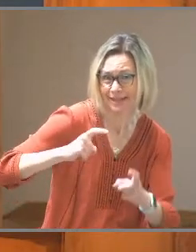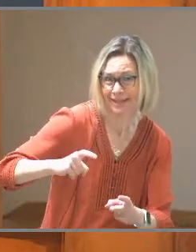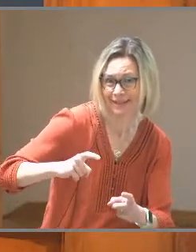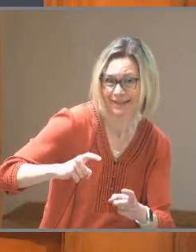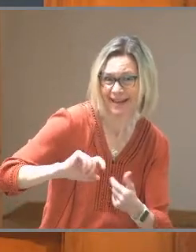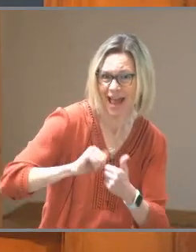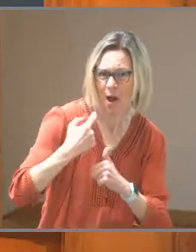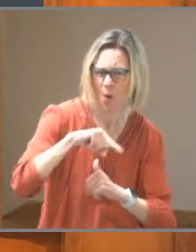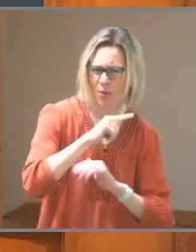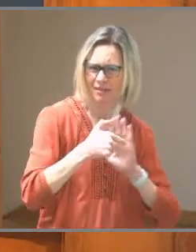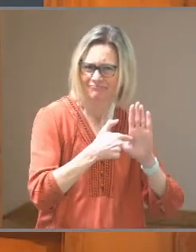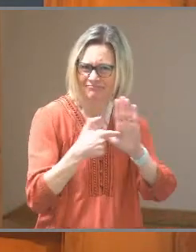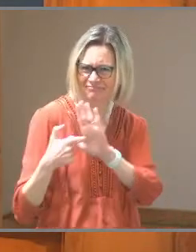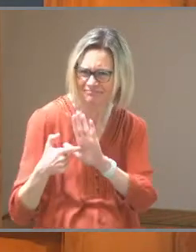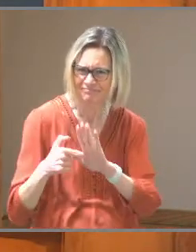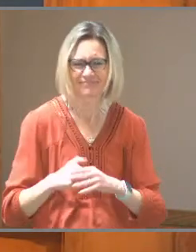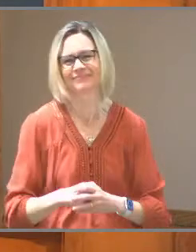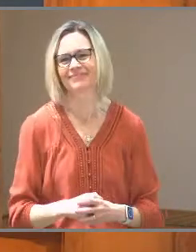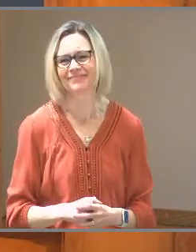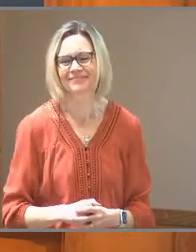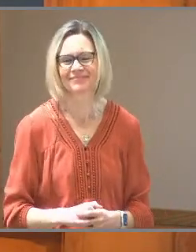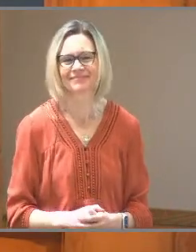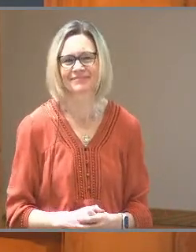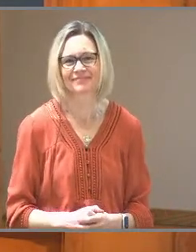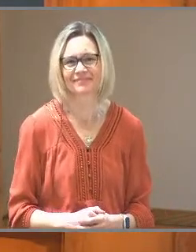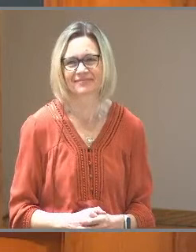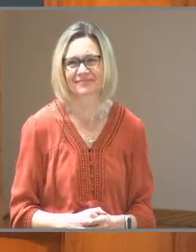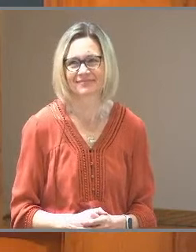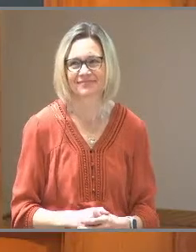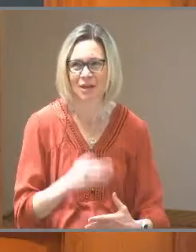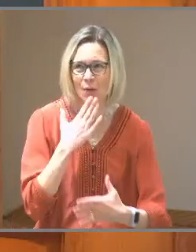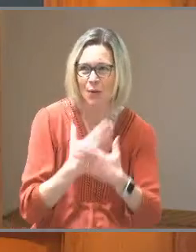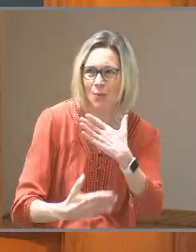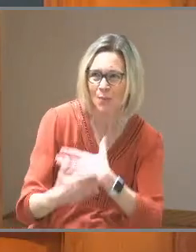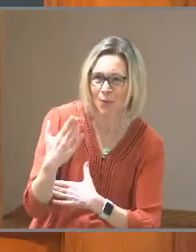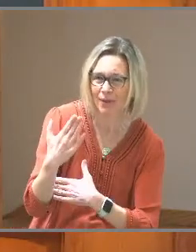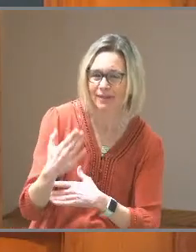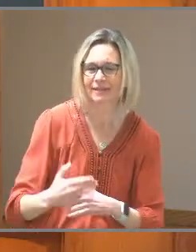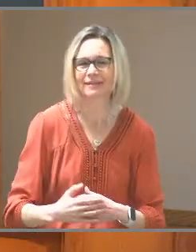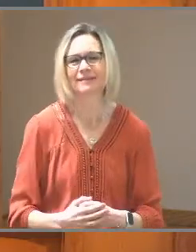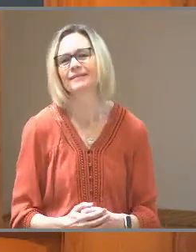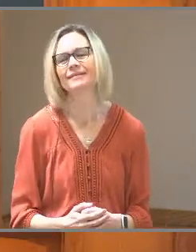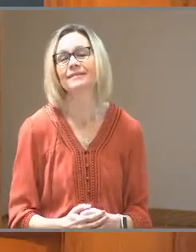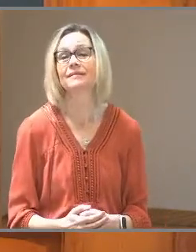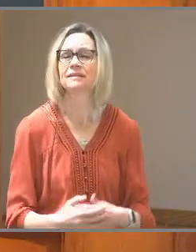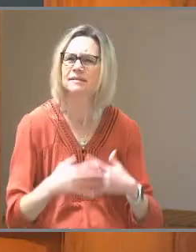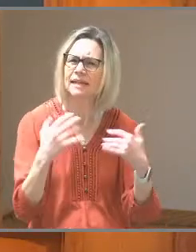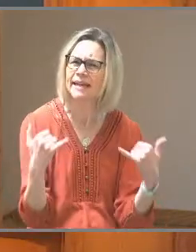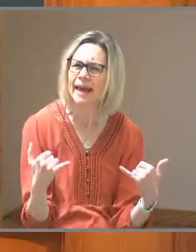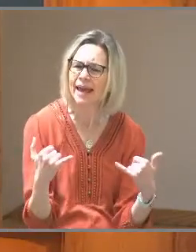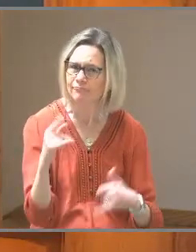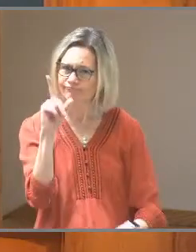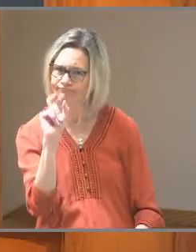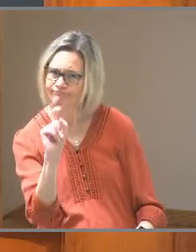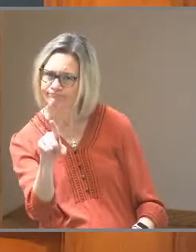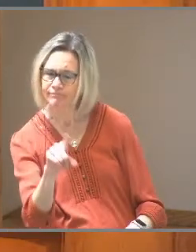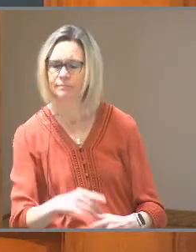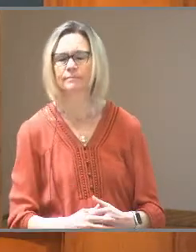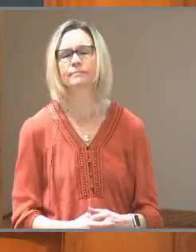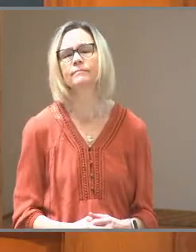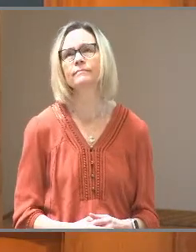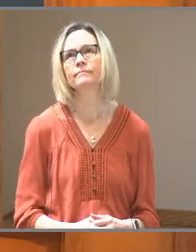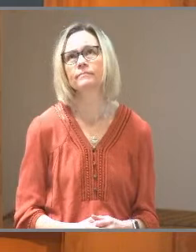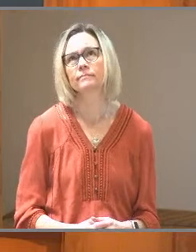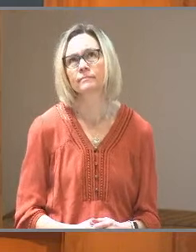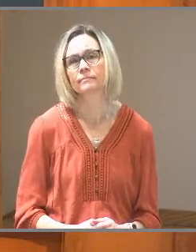Right? Oh my goodness. Good morning, everyone. Today I have a question for you. Have